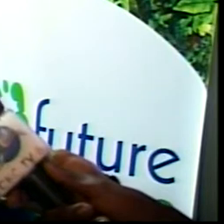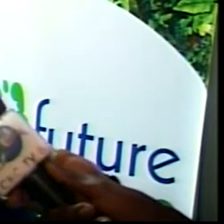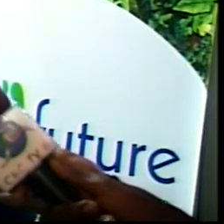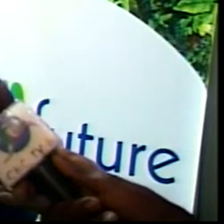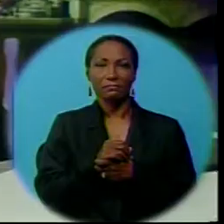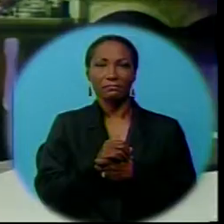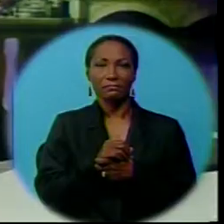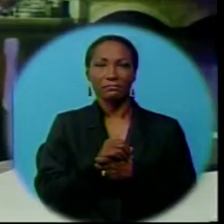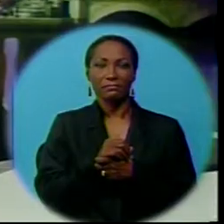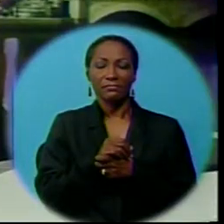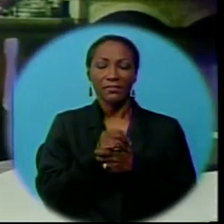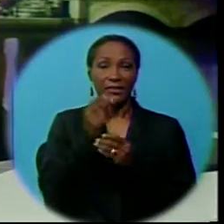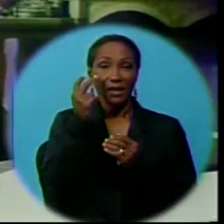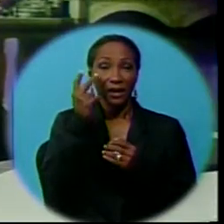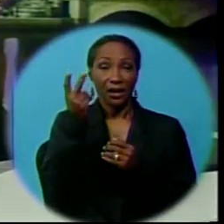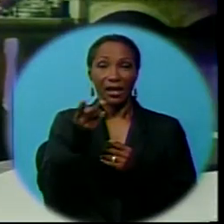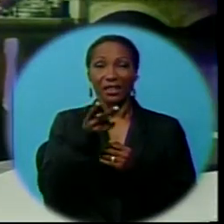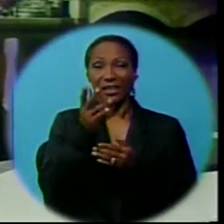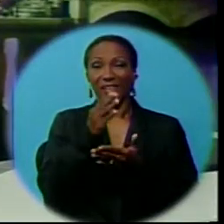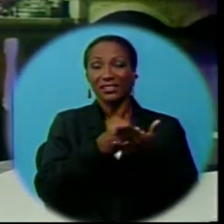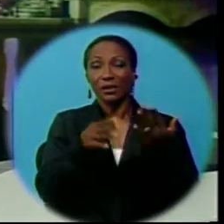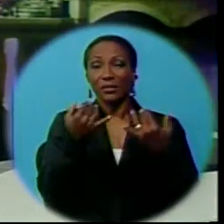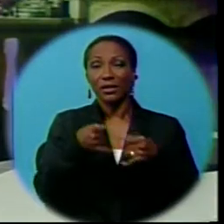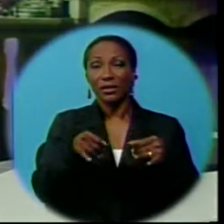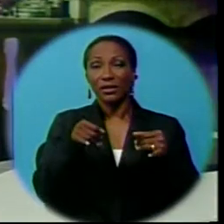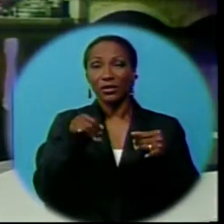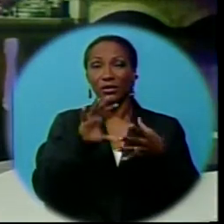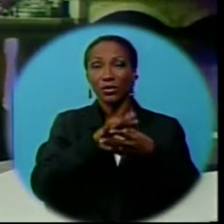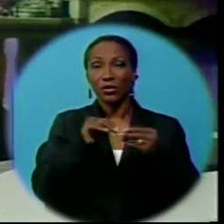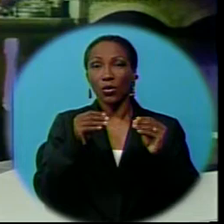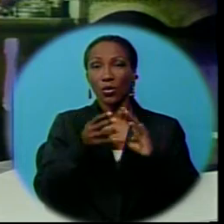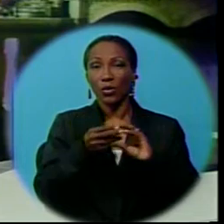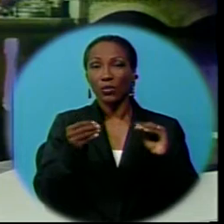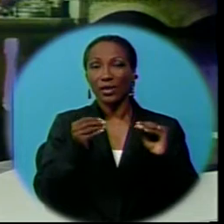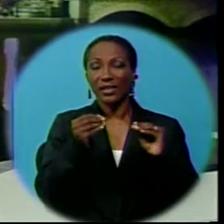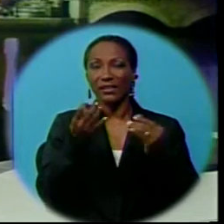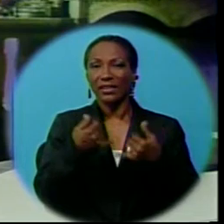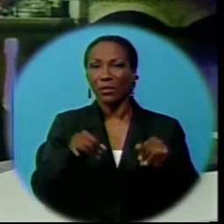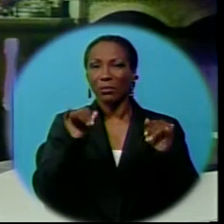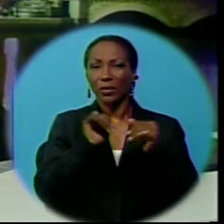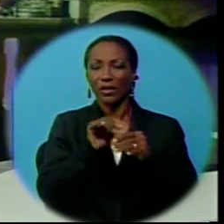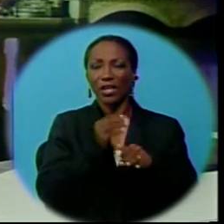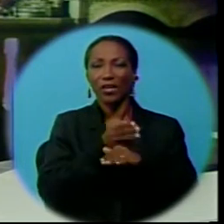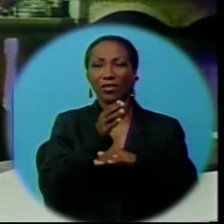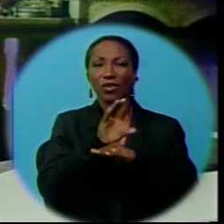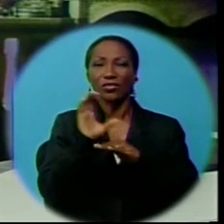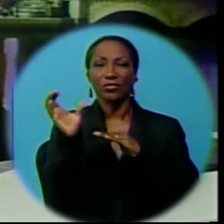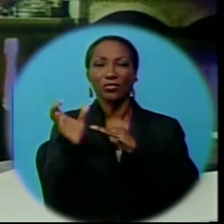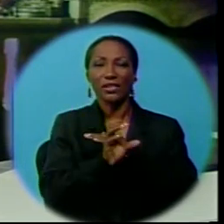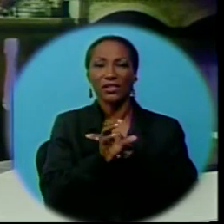there. And still to come, a look at some of the stories making headlines across the region. But first, a reminder